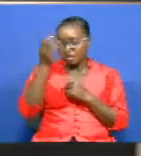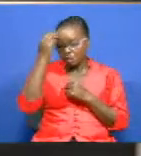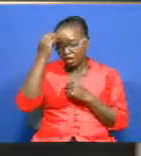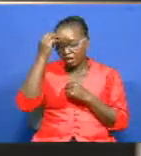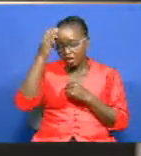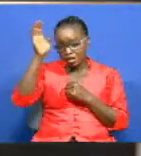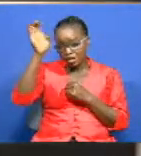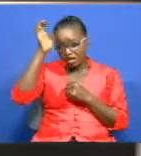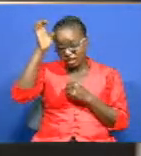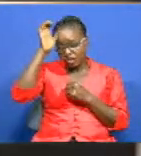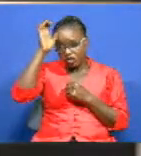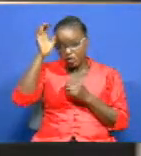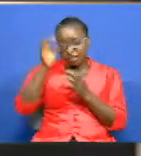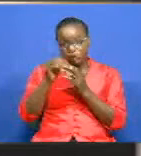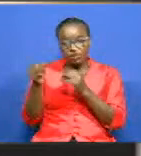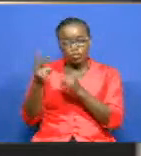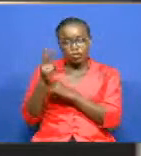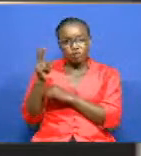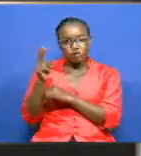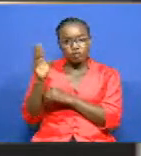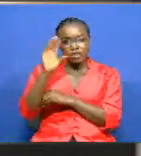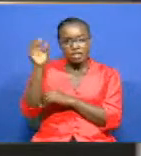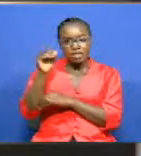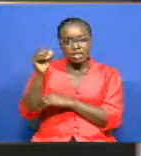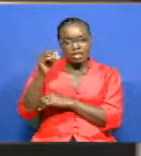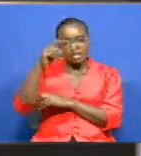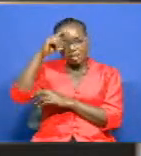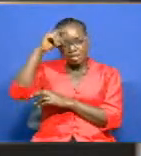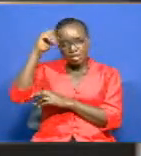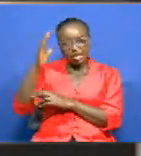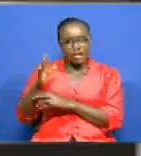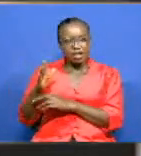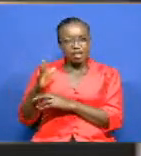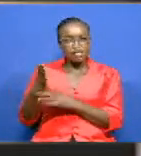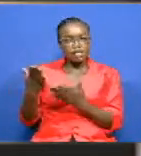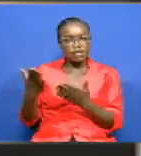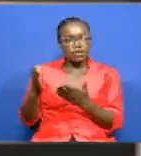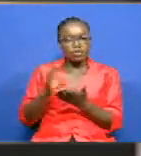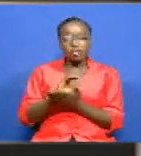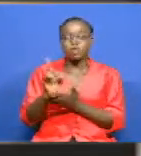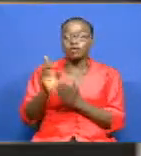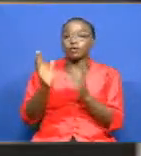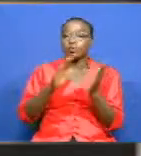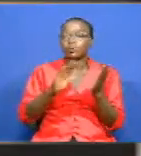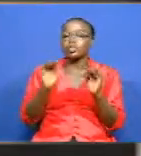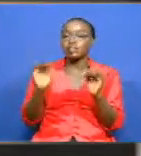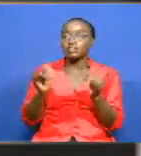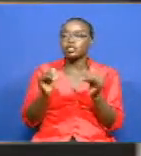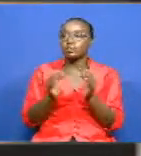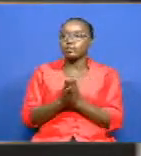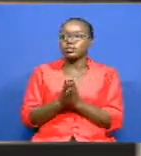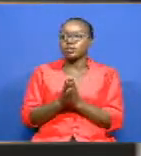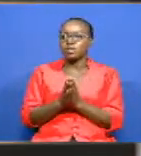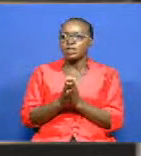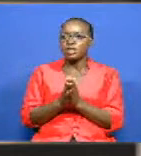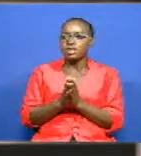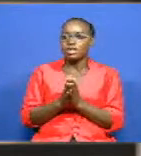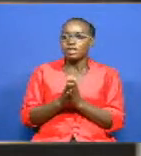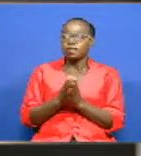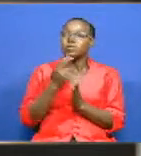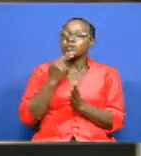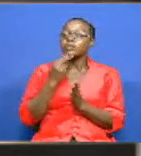Eldoret, tying at 12 degrees each. My name is Yusuf Farah. This is your Channel One weather updates. Now, let's take a look at how your